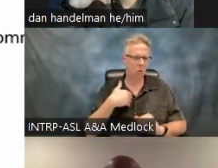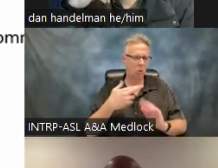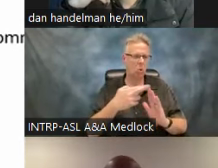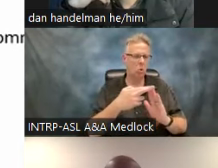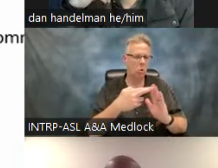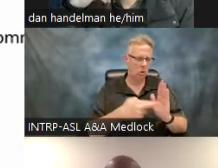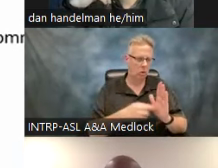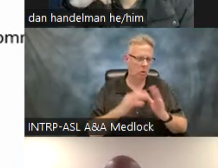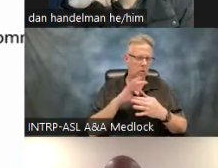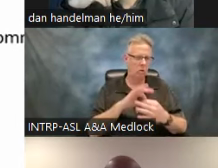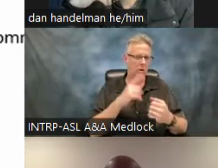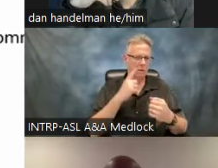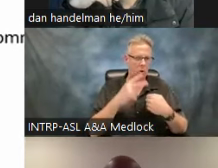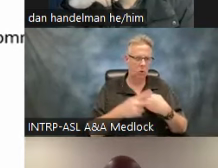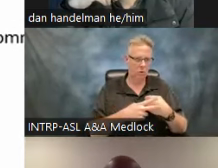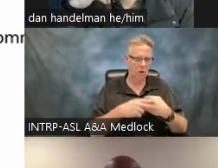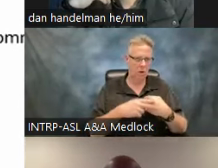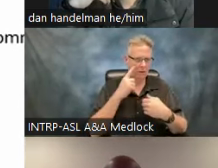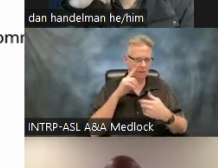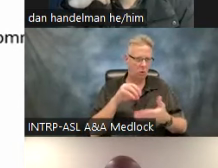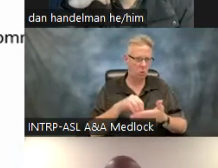regarding retention of records,